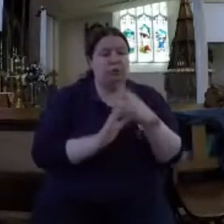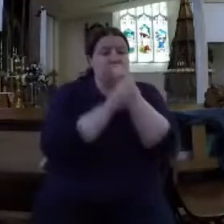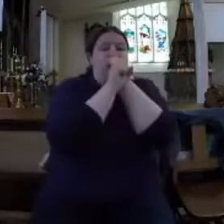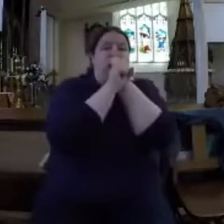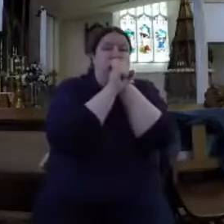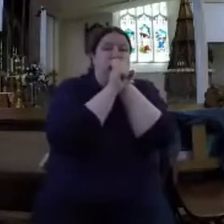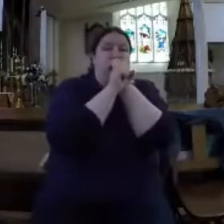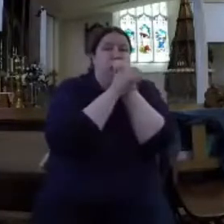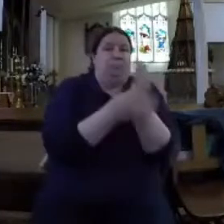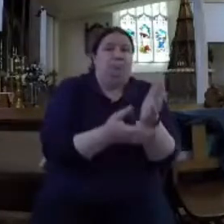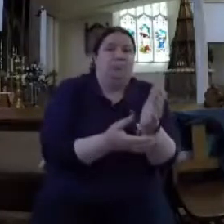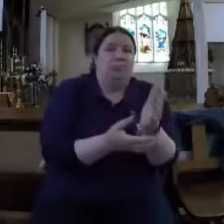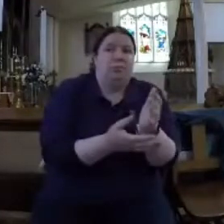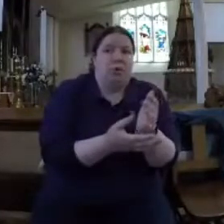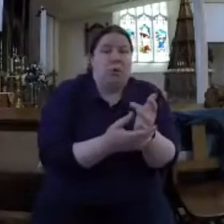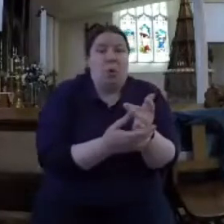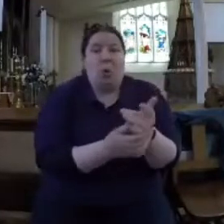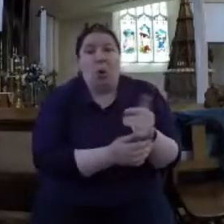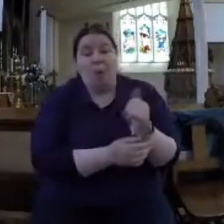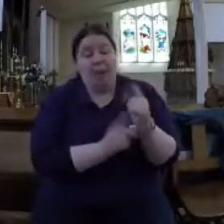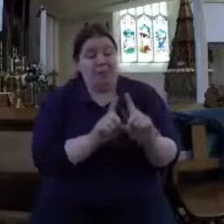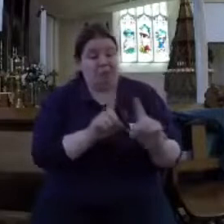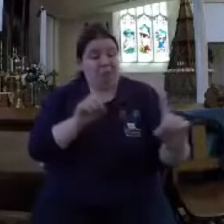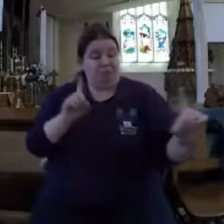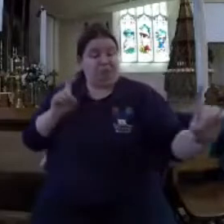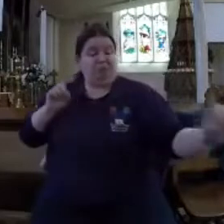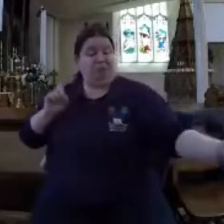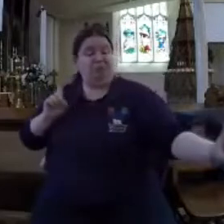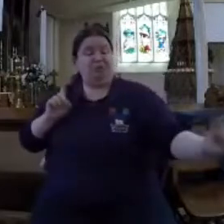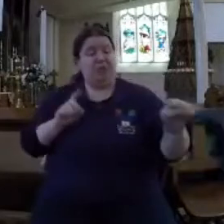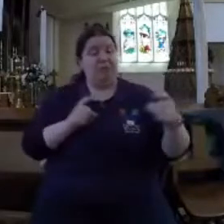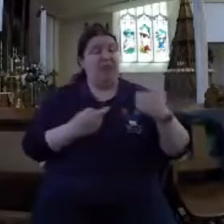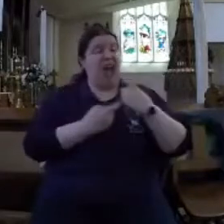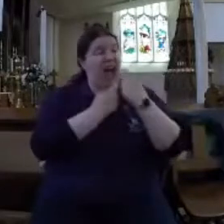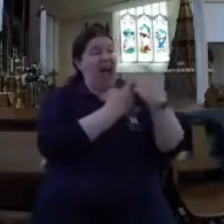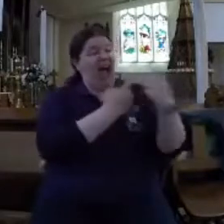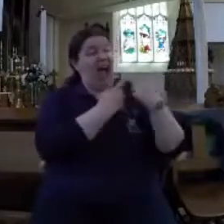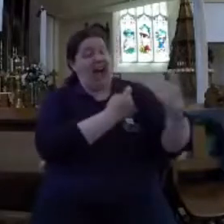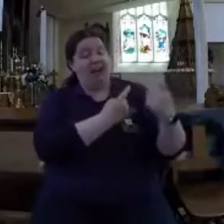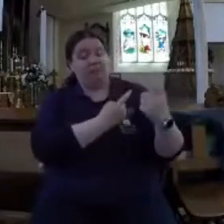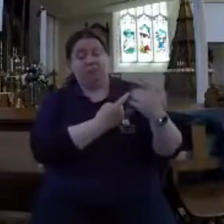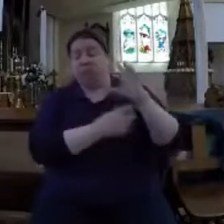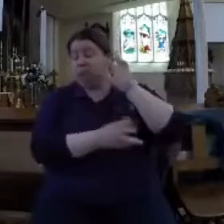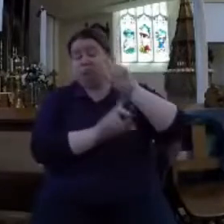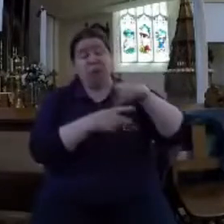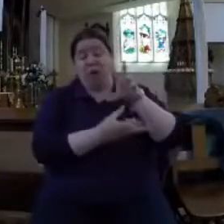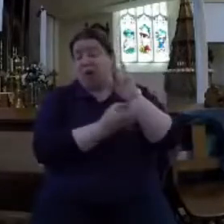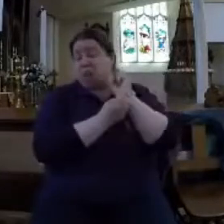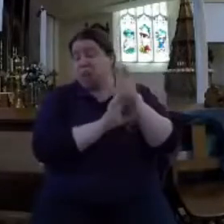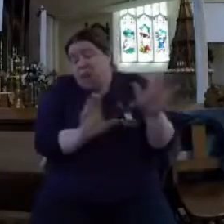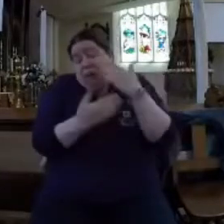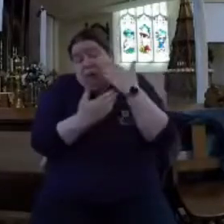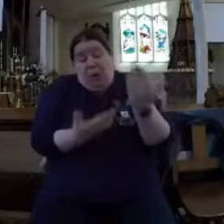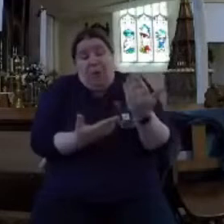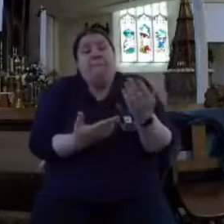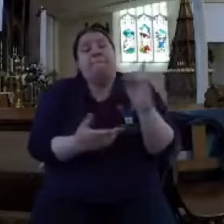or maybe they were within earshot of him screaming for his life. I don't know. Anyway, they had a picnic